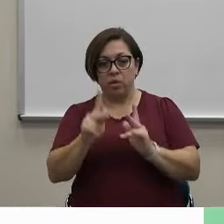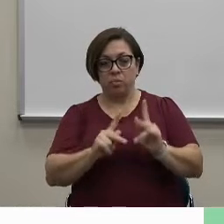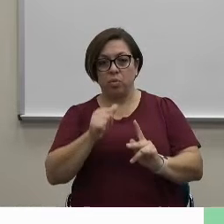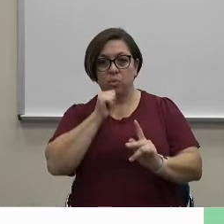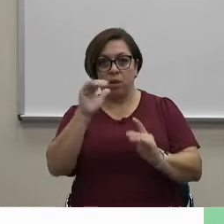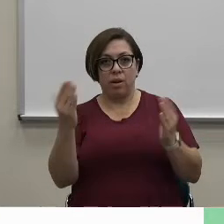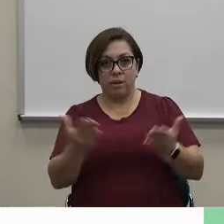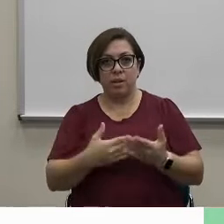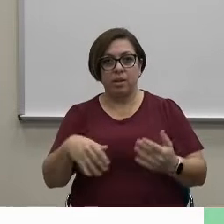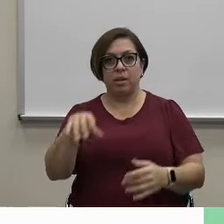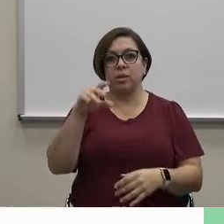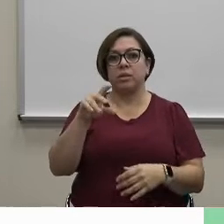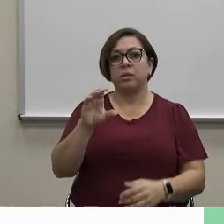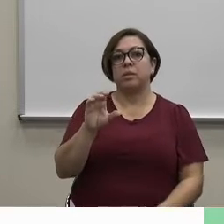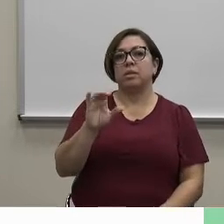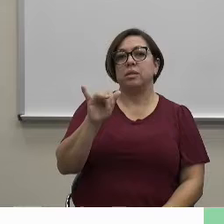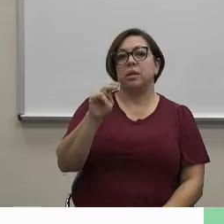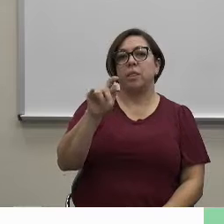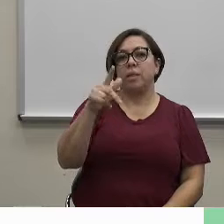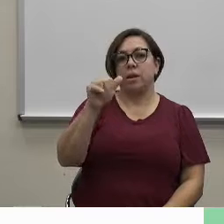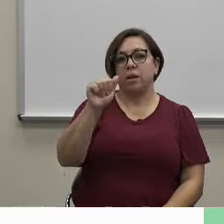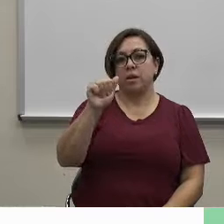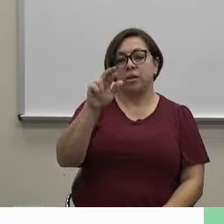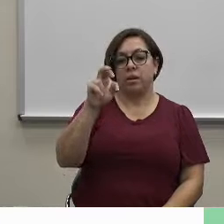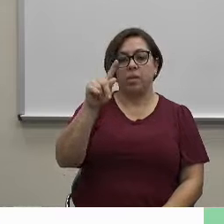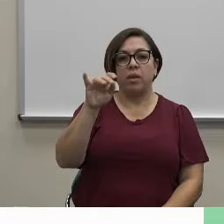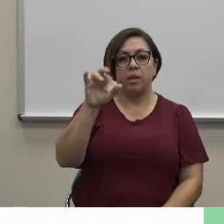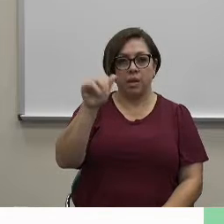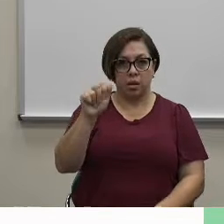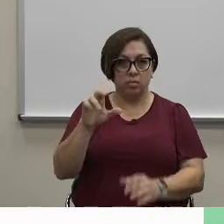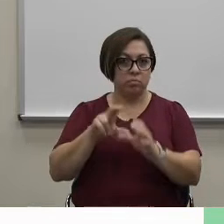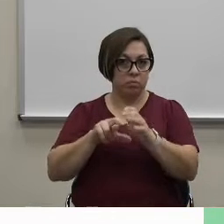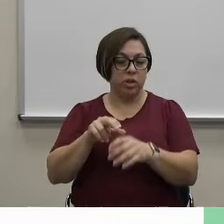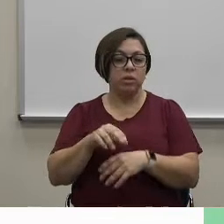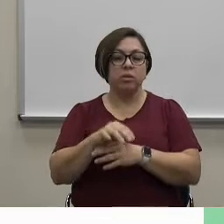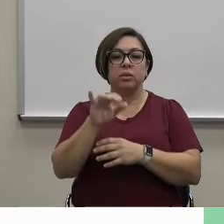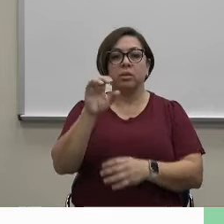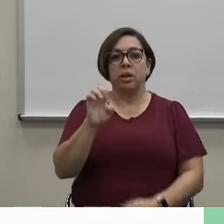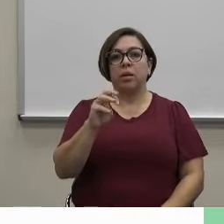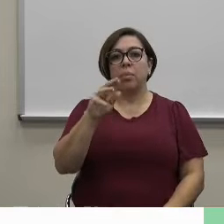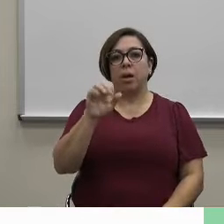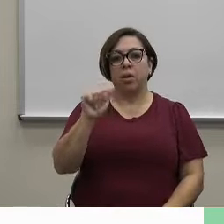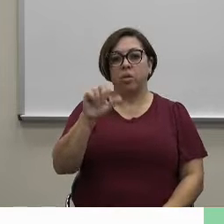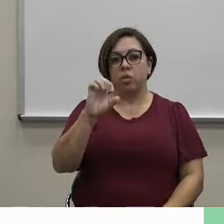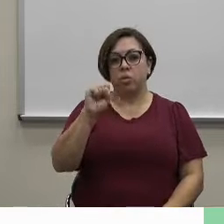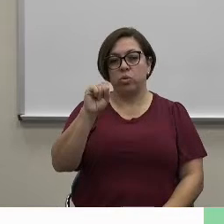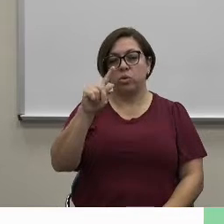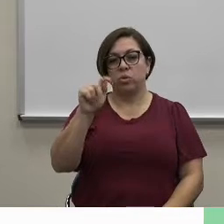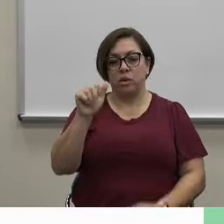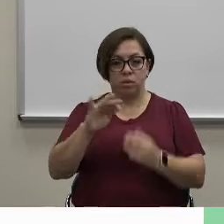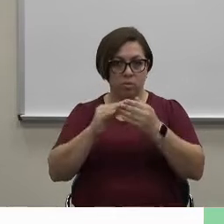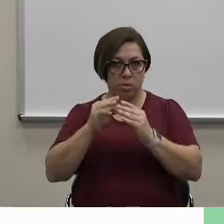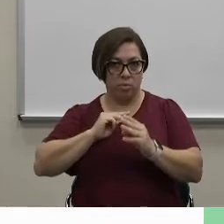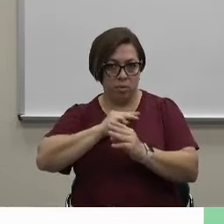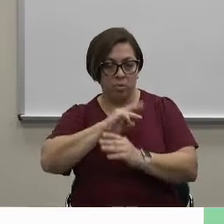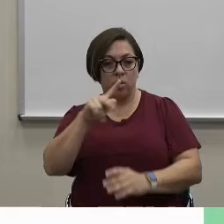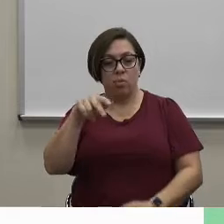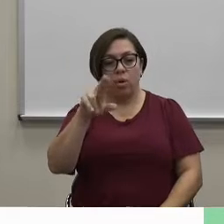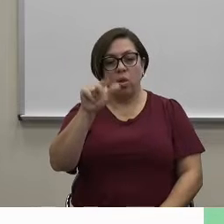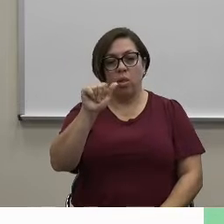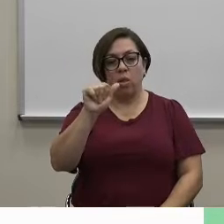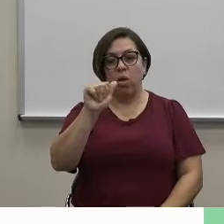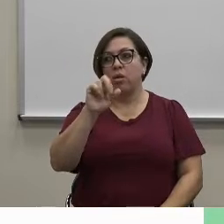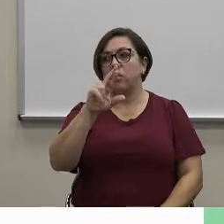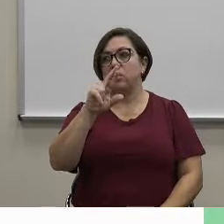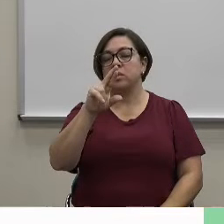us. Dr. Cynthia Renteria is our chair. Ms. Emma Acosta is a committee member. Mr. Paul Arciniega is a